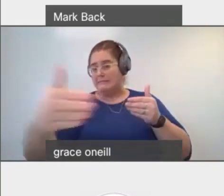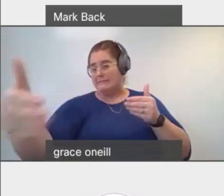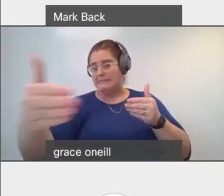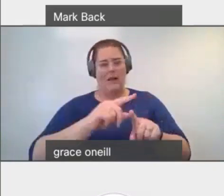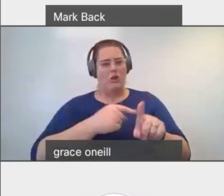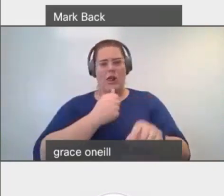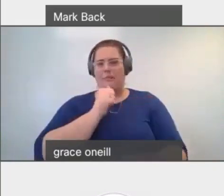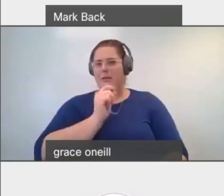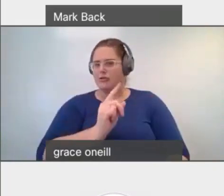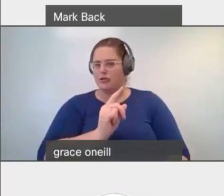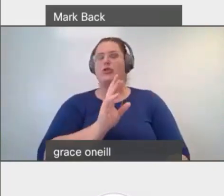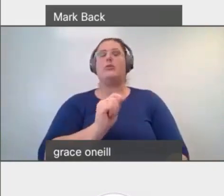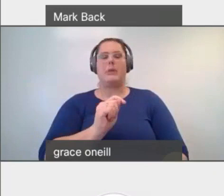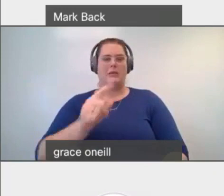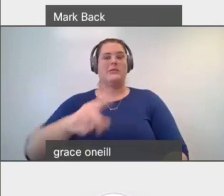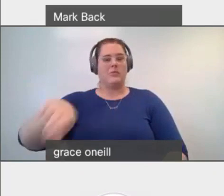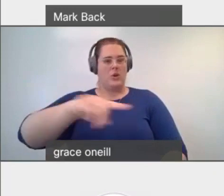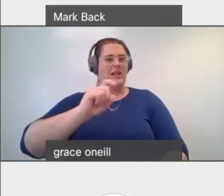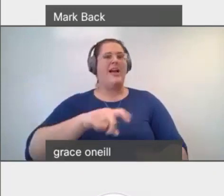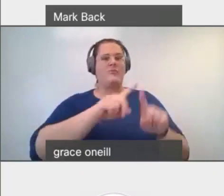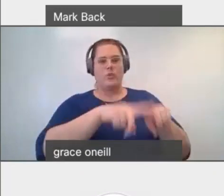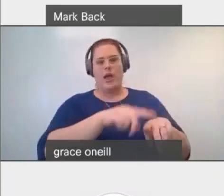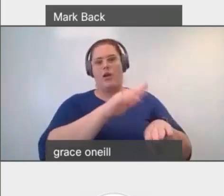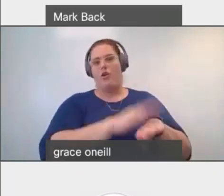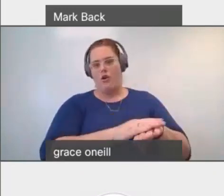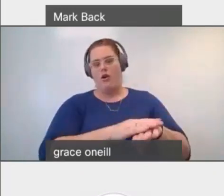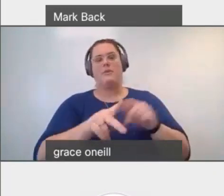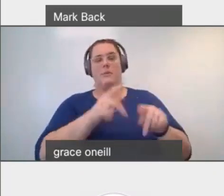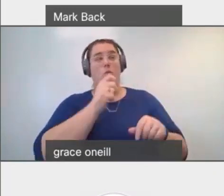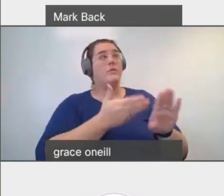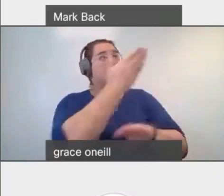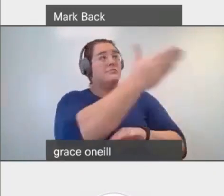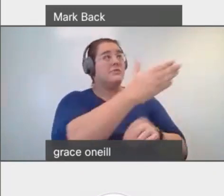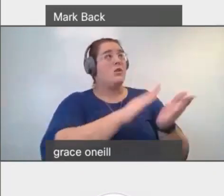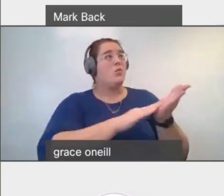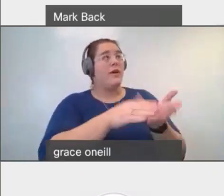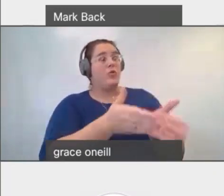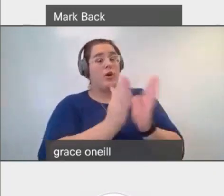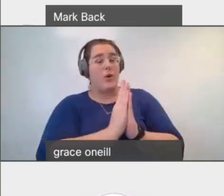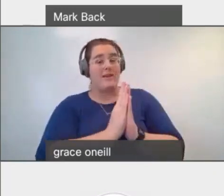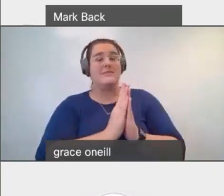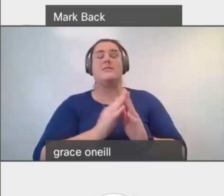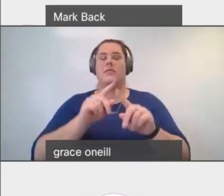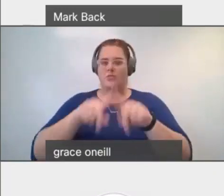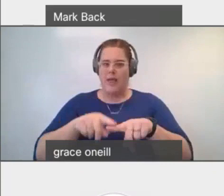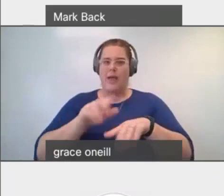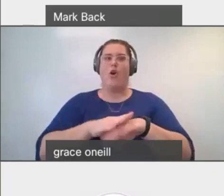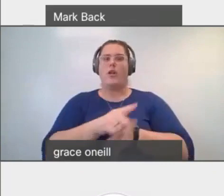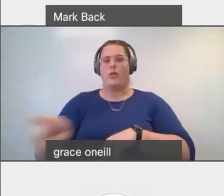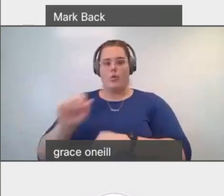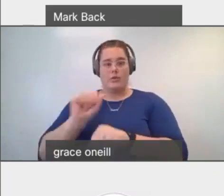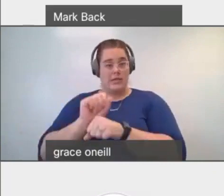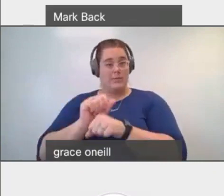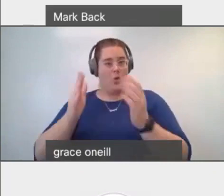to rely on employees who have submitted those waiver requests being honest with you and providing whatever they've gotten